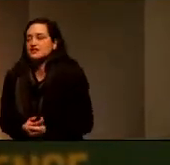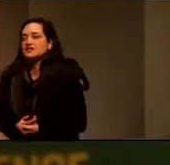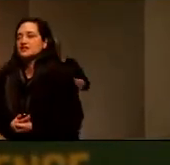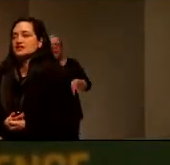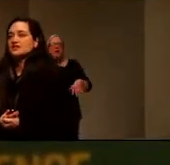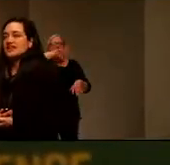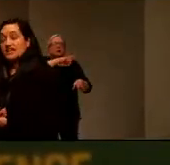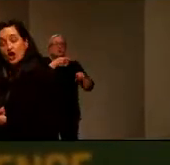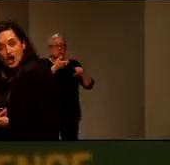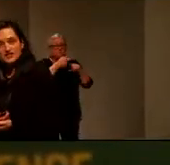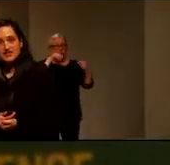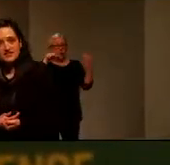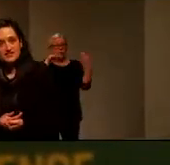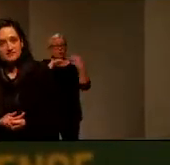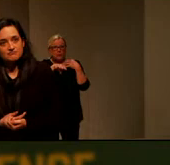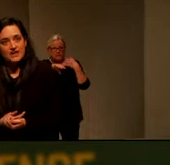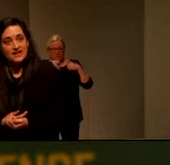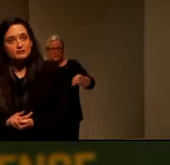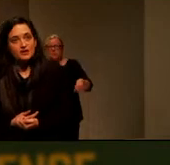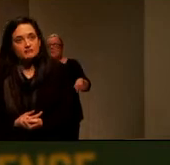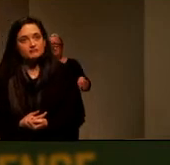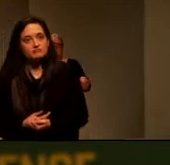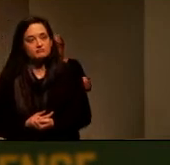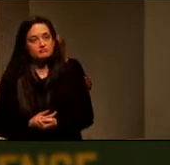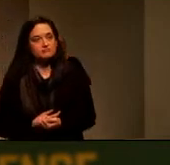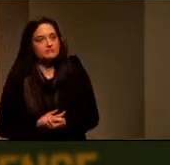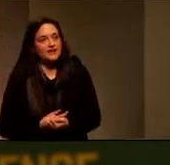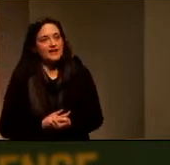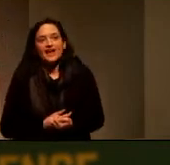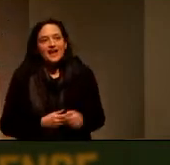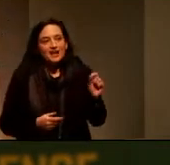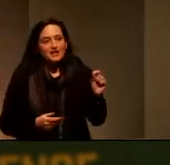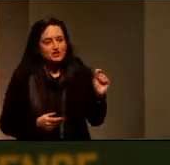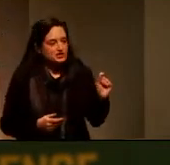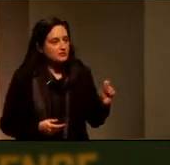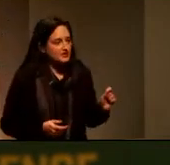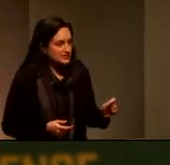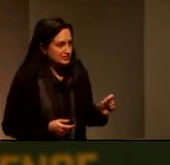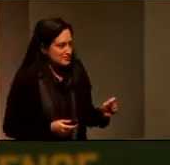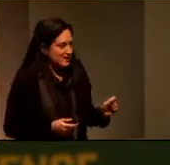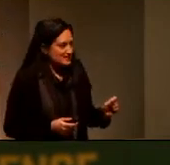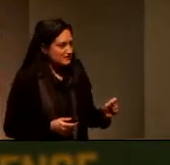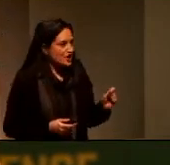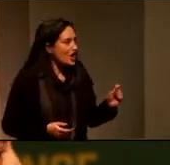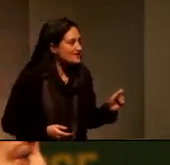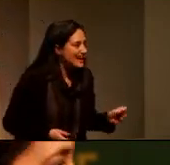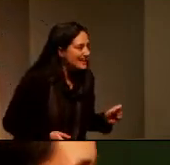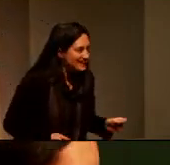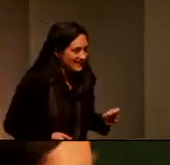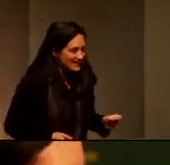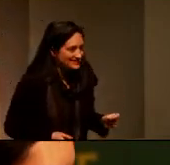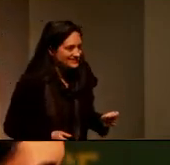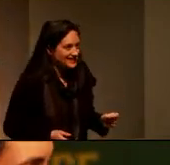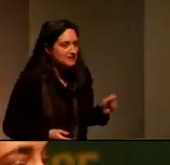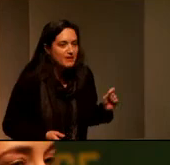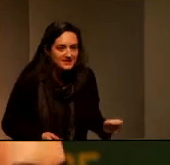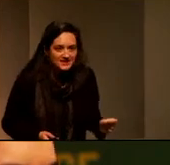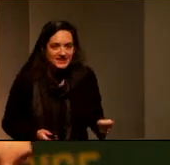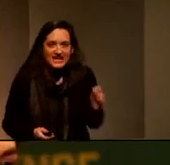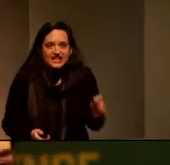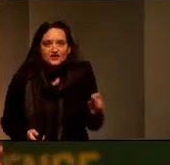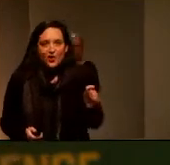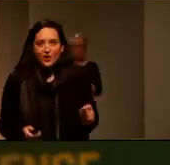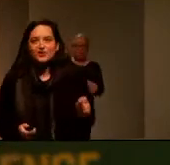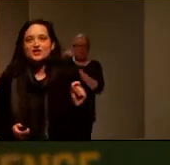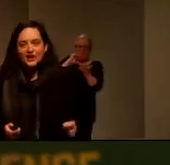traffic, that it causes asthma. Now, just to put this in perspective, causality in